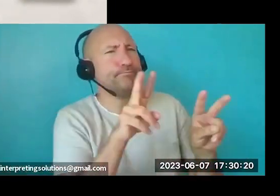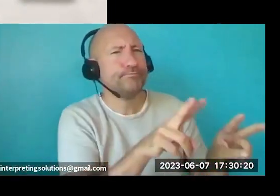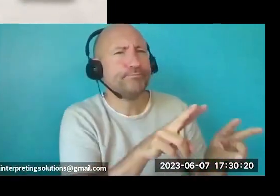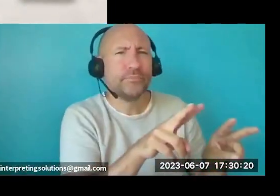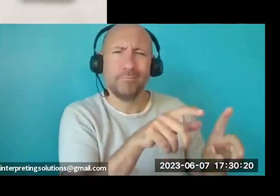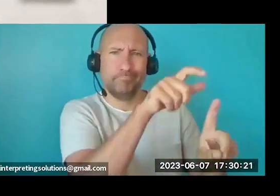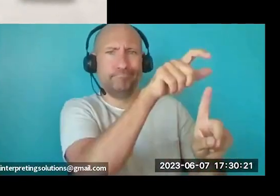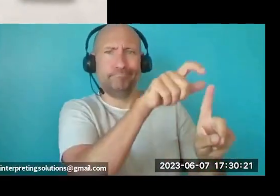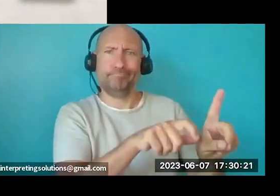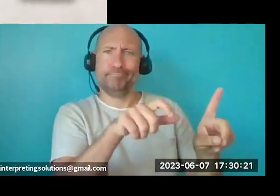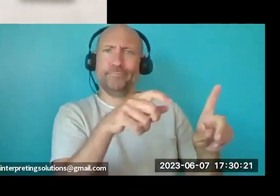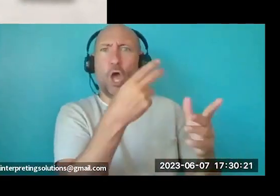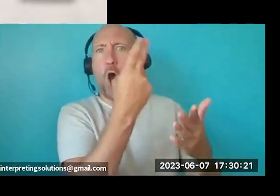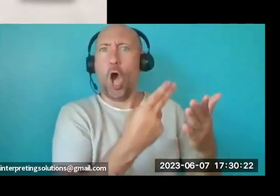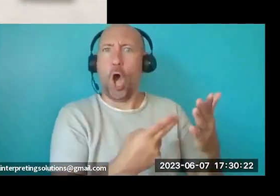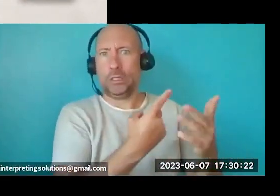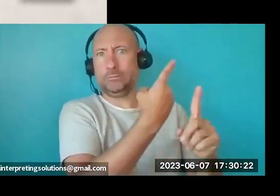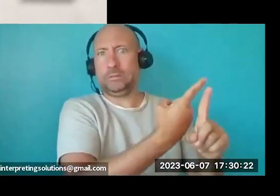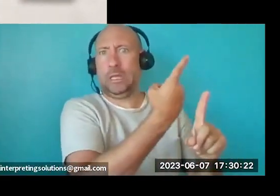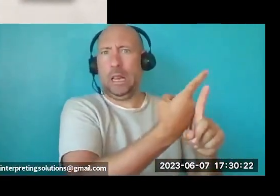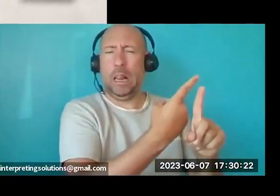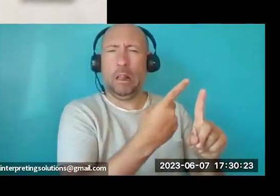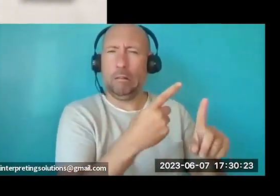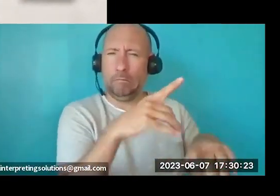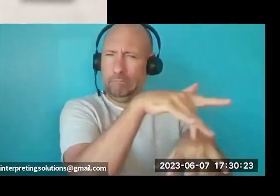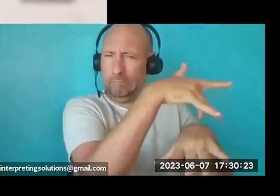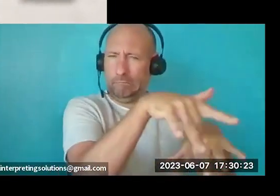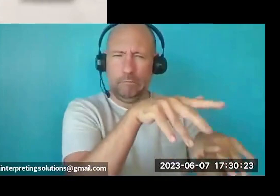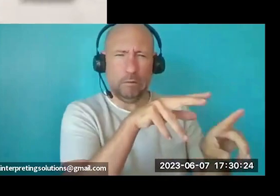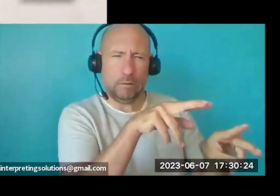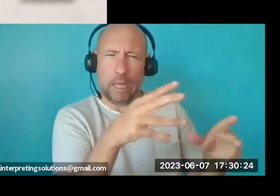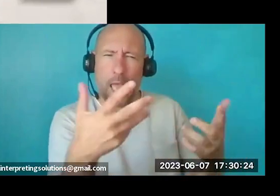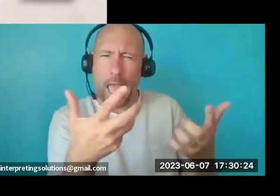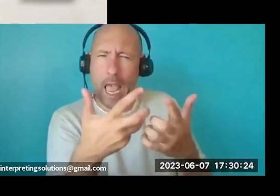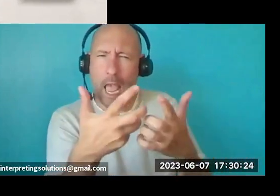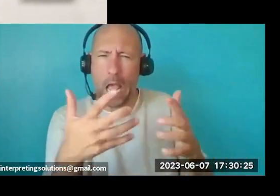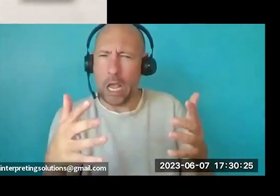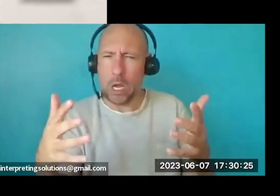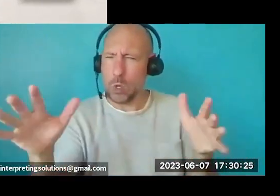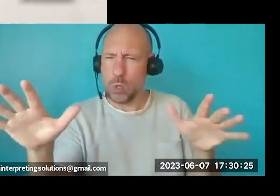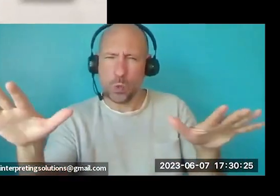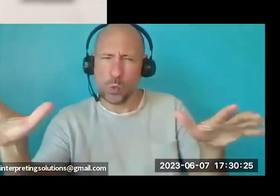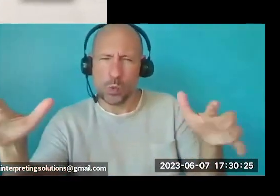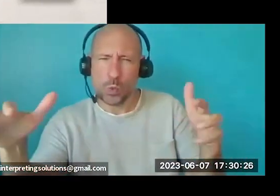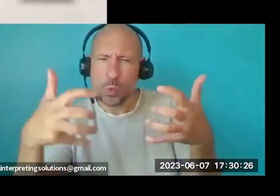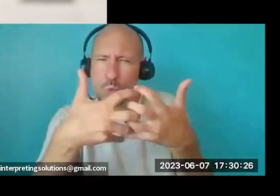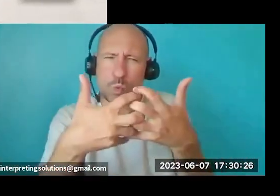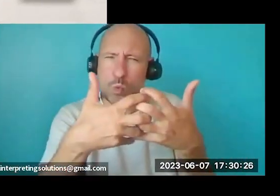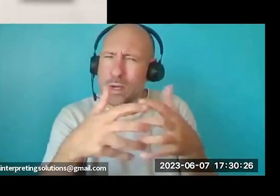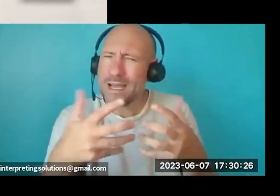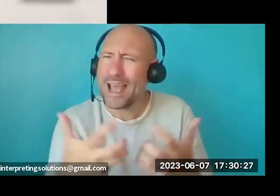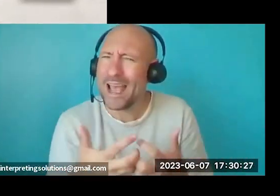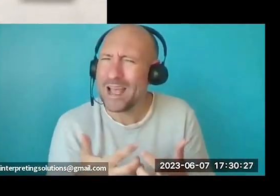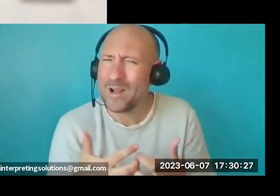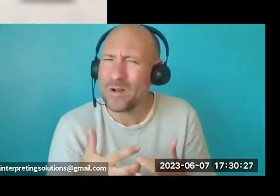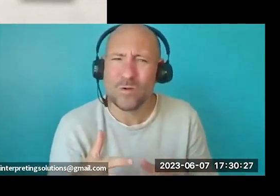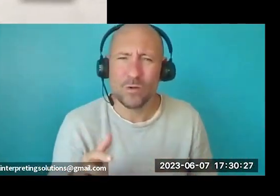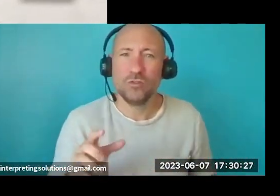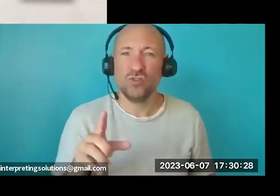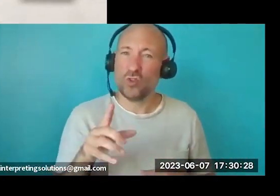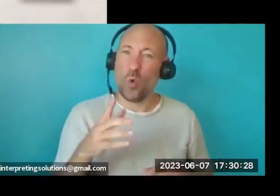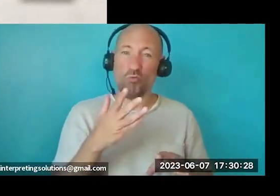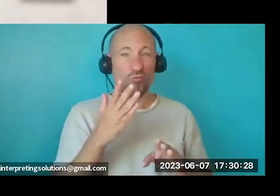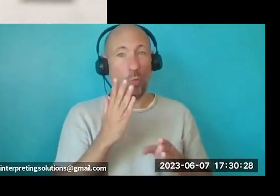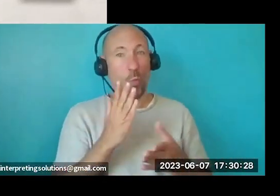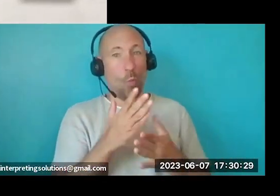to say and balancing it with its function and what it is actually doing. And I think working in this collaborative